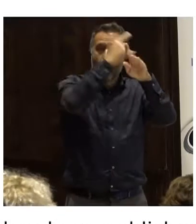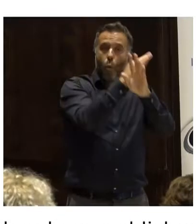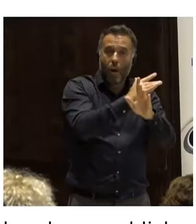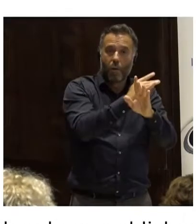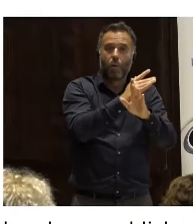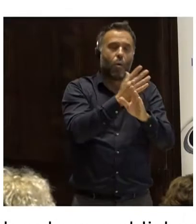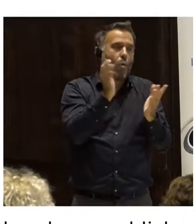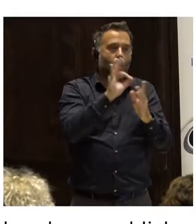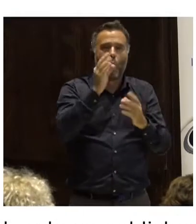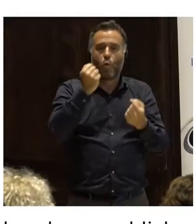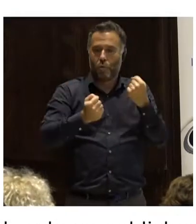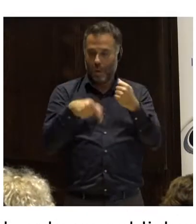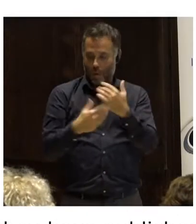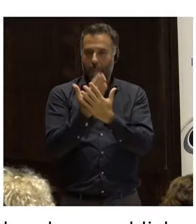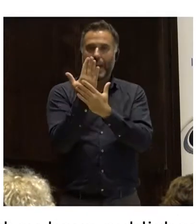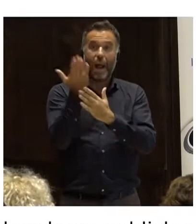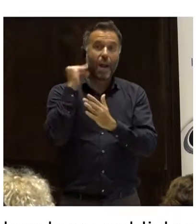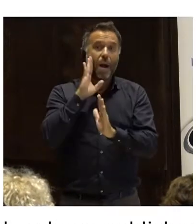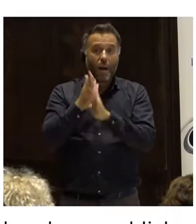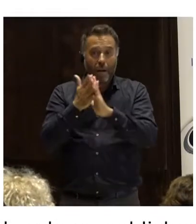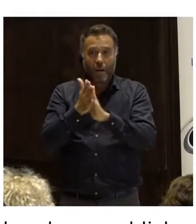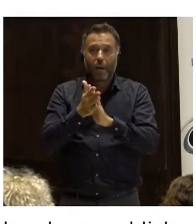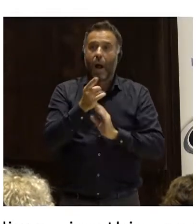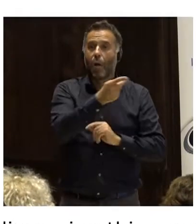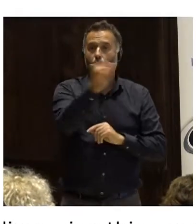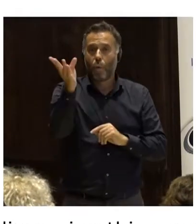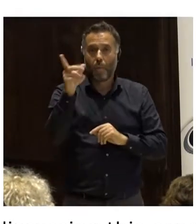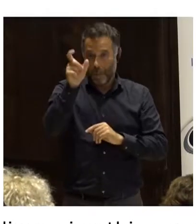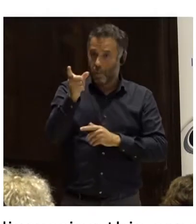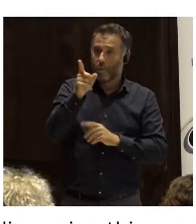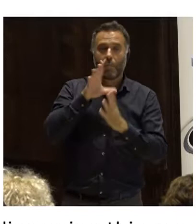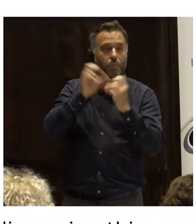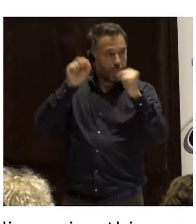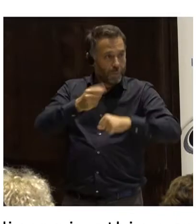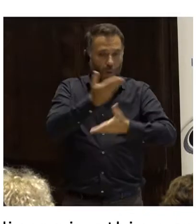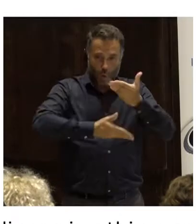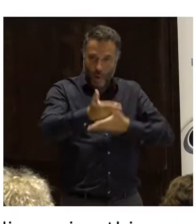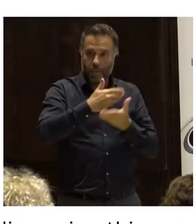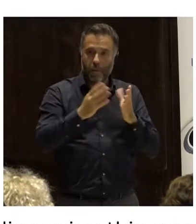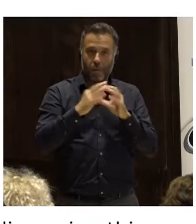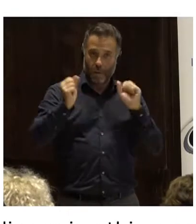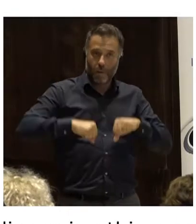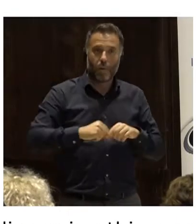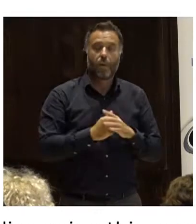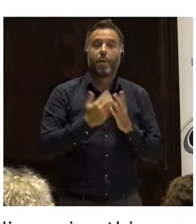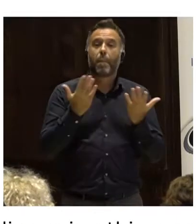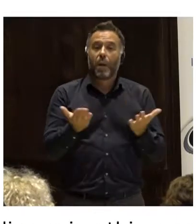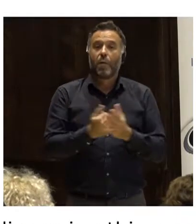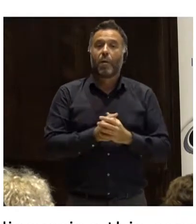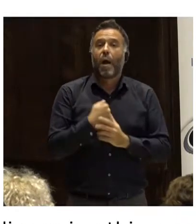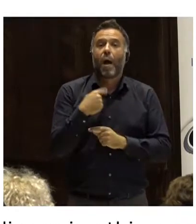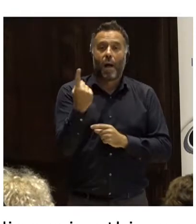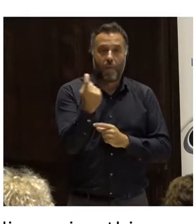people that are going to cooperate with us, is the protocol for evaluation. We don't want